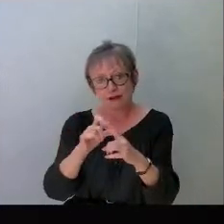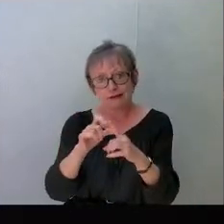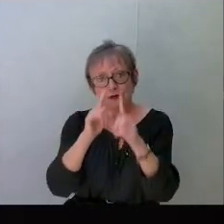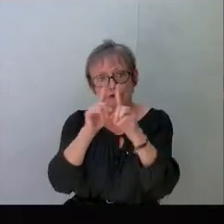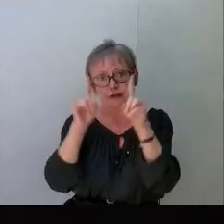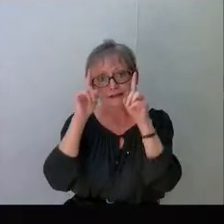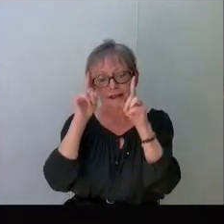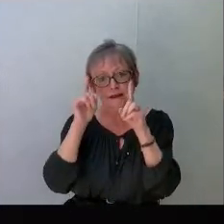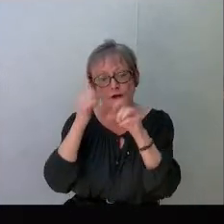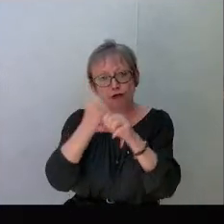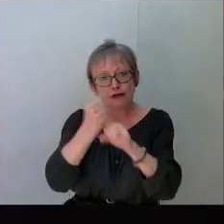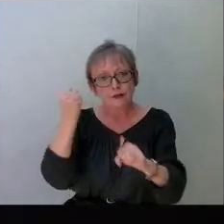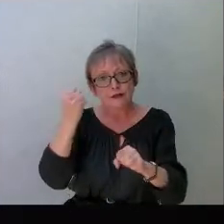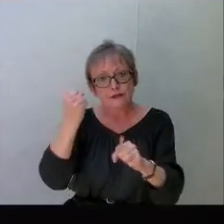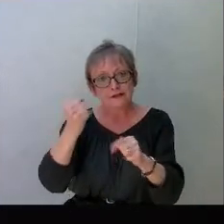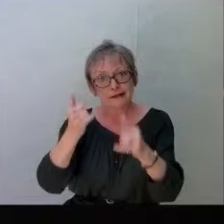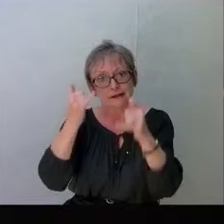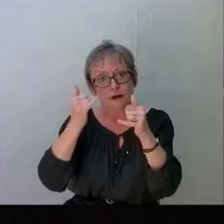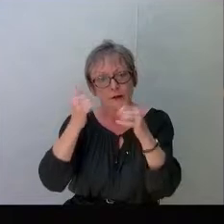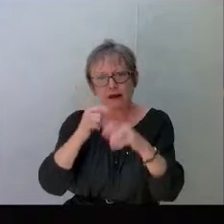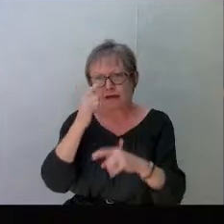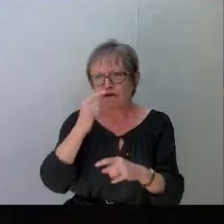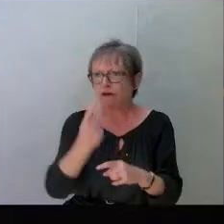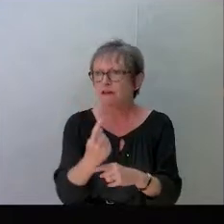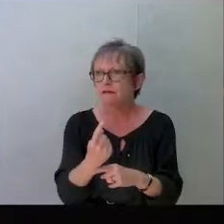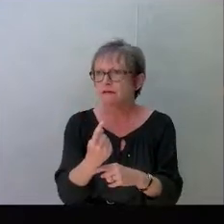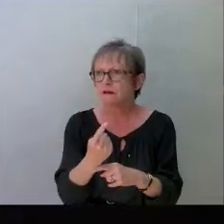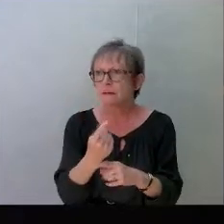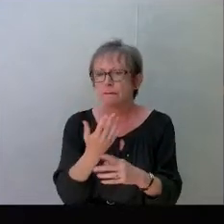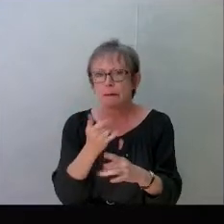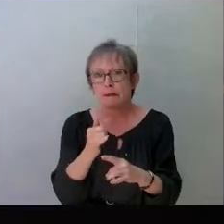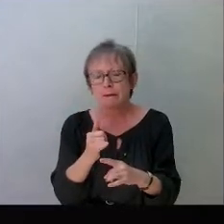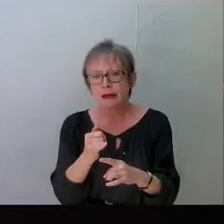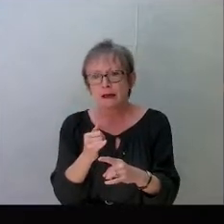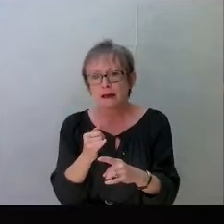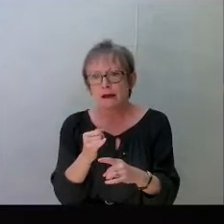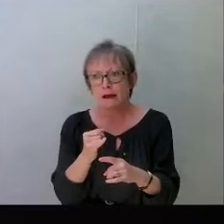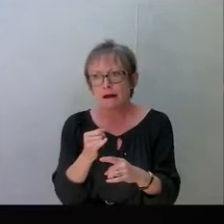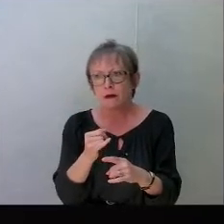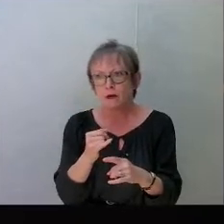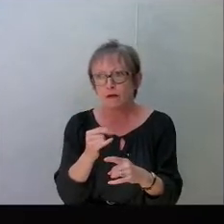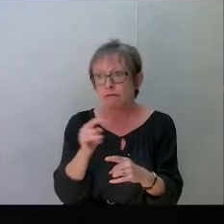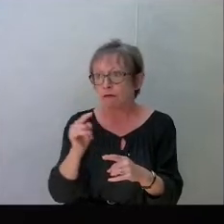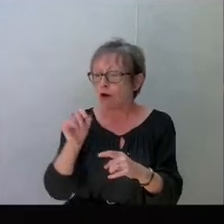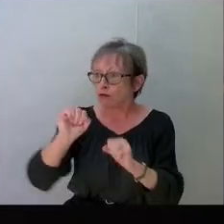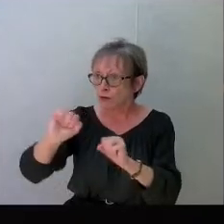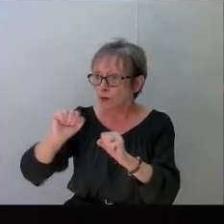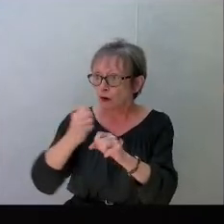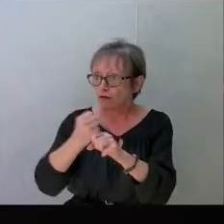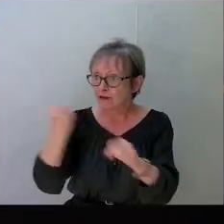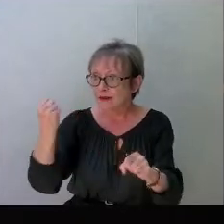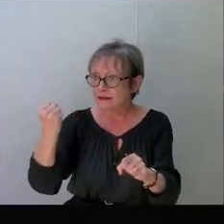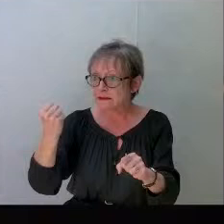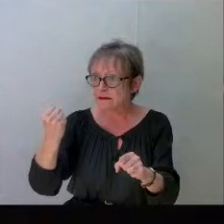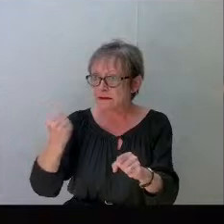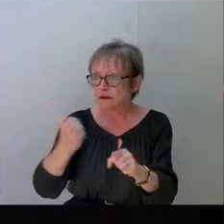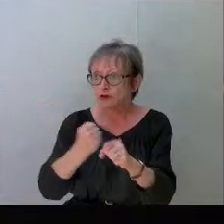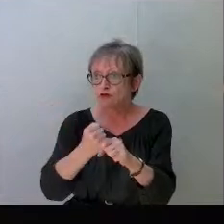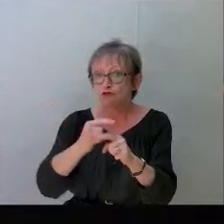University graduation ceremony. I think probably the first graduation ceremony, George, it was used at was when you graduated.